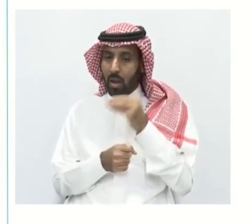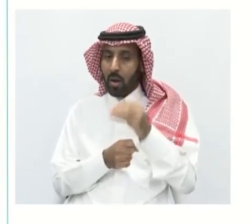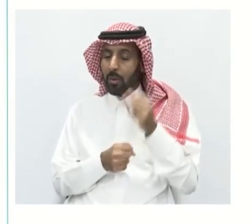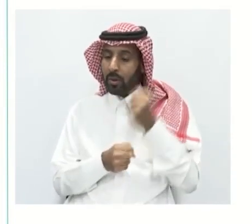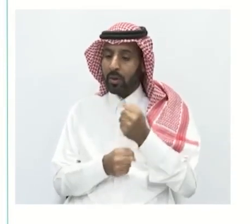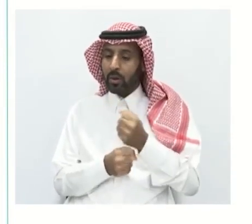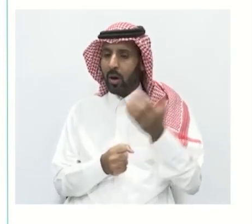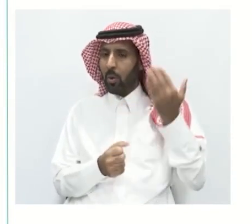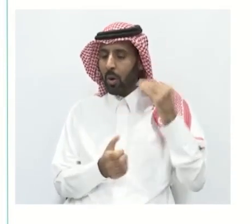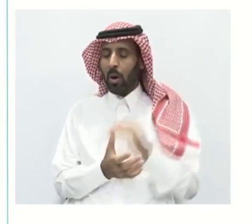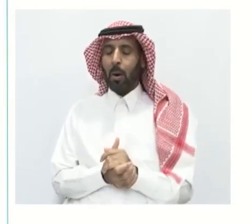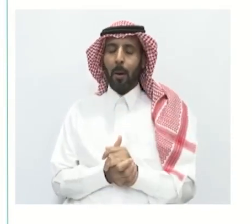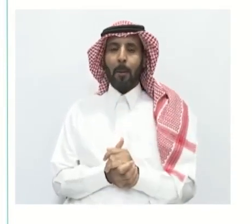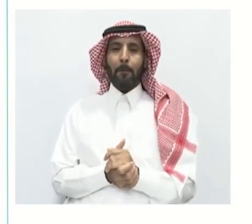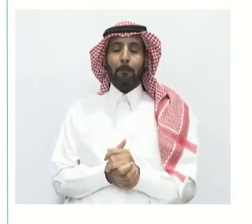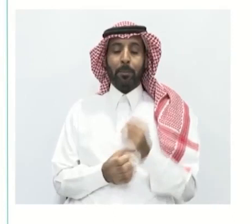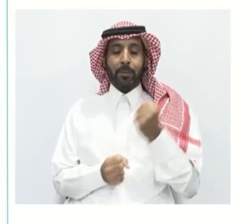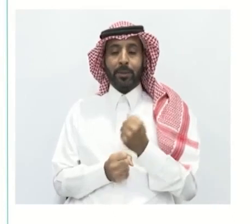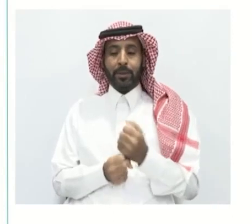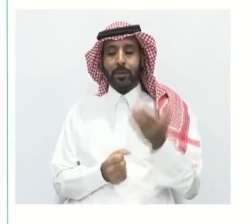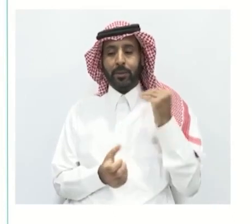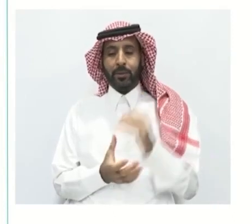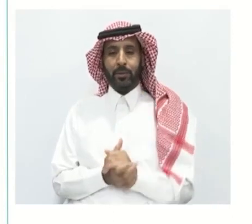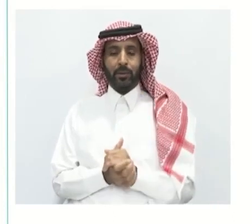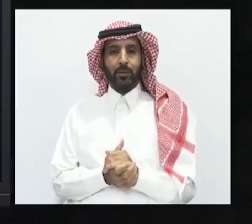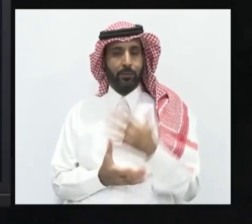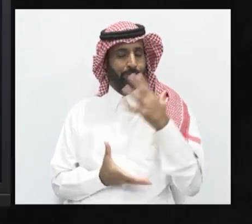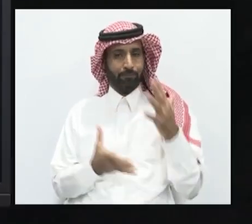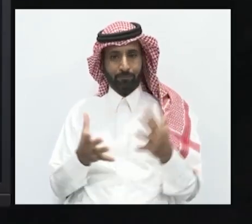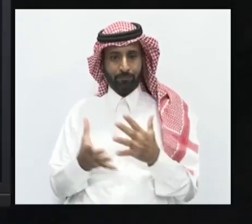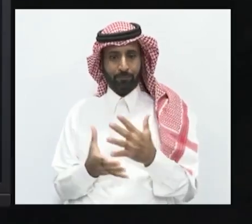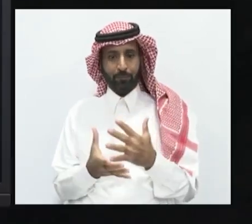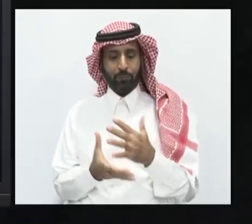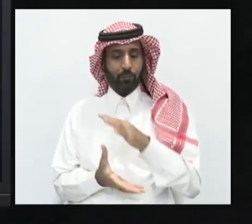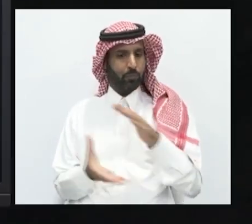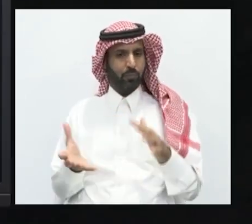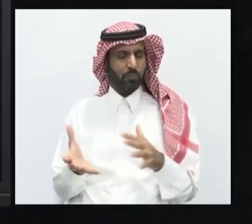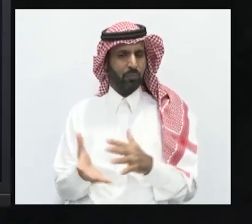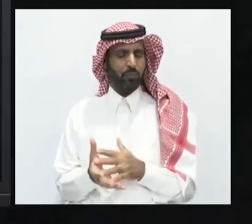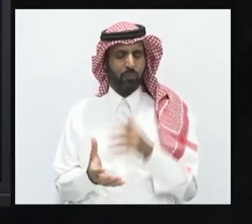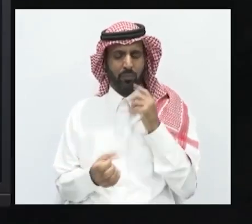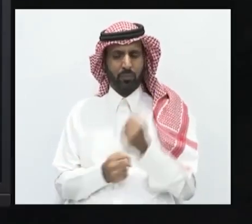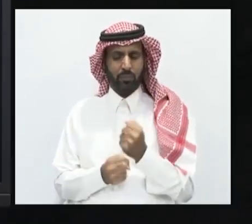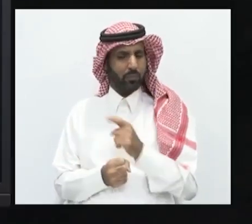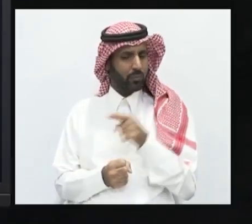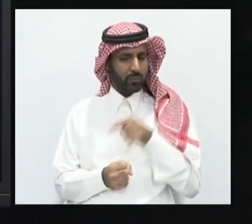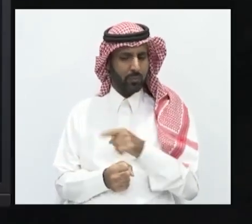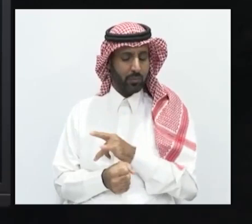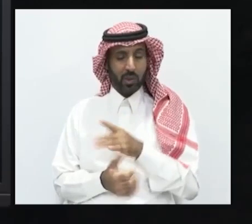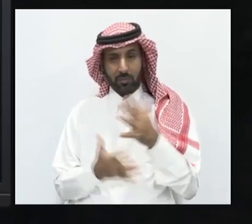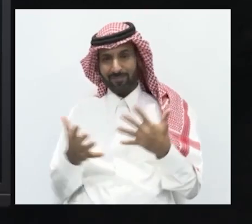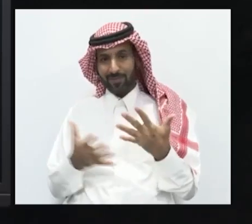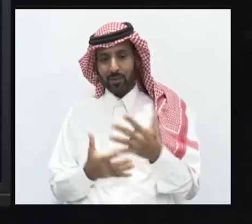or an event. To talk about a situation, not an action itself, not an